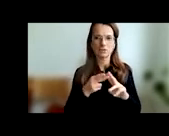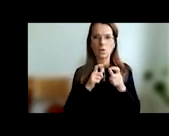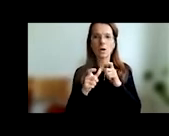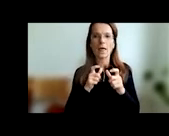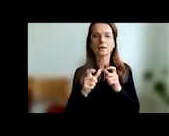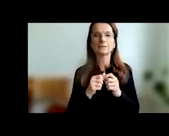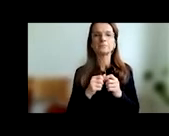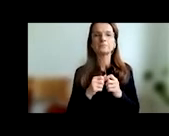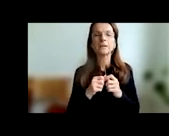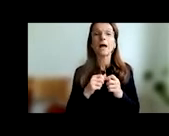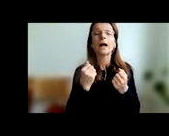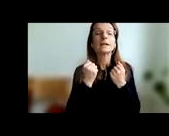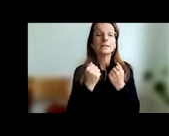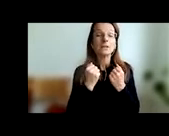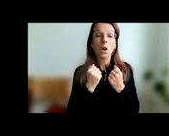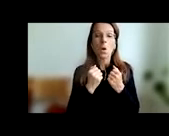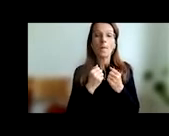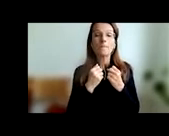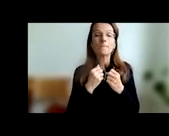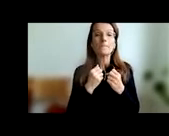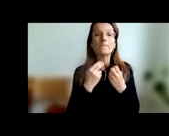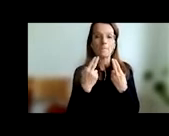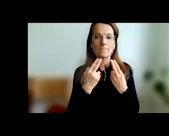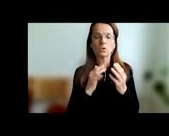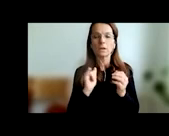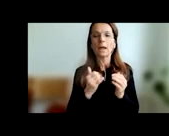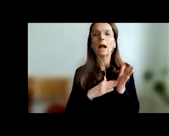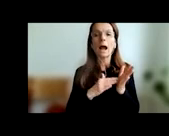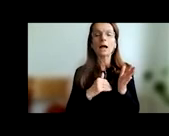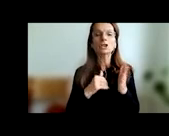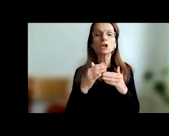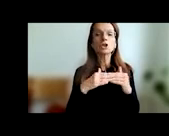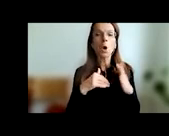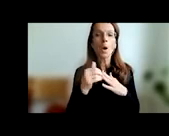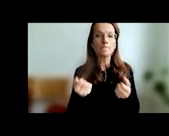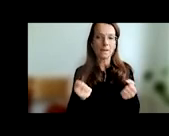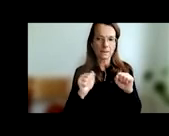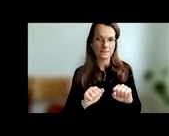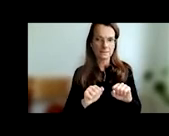vacancies advertised. What is also very relevant that,